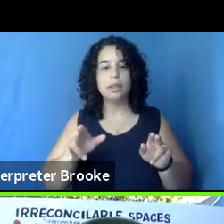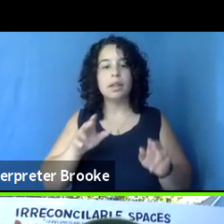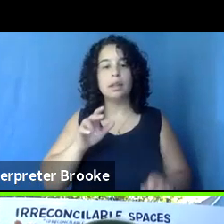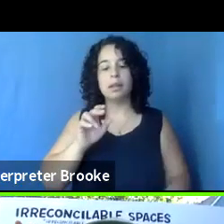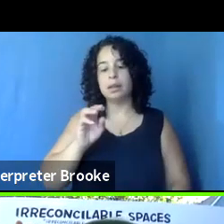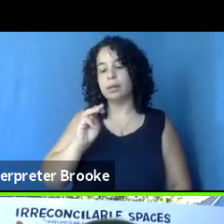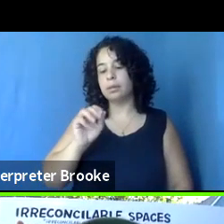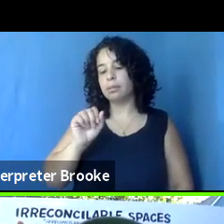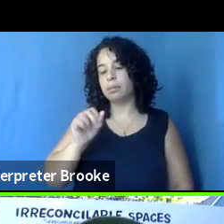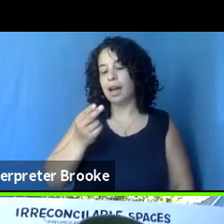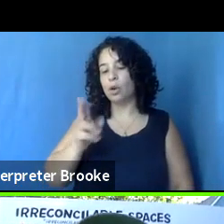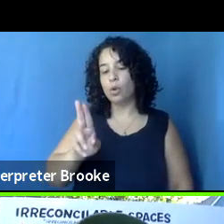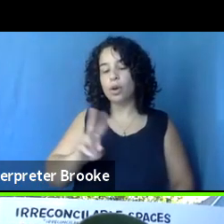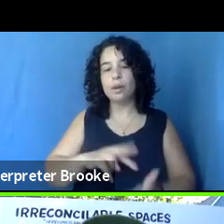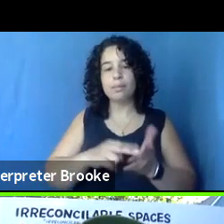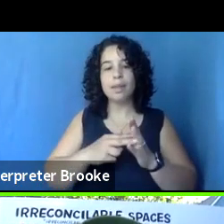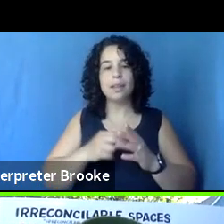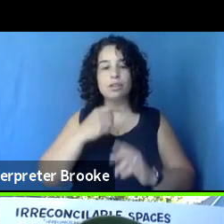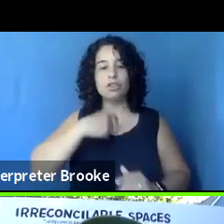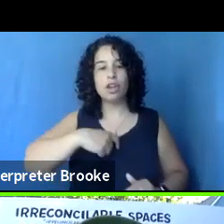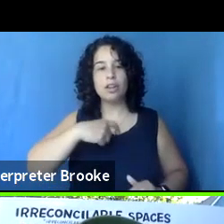genders.